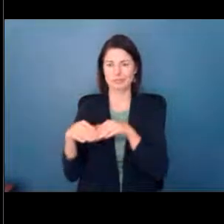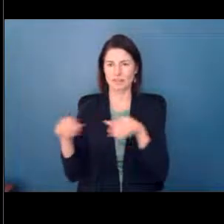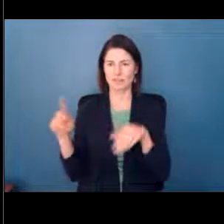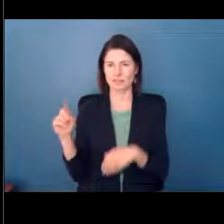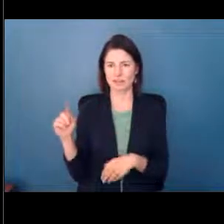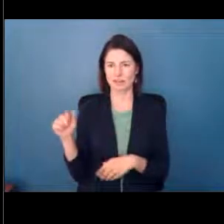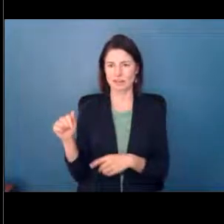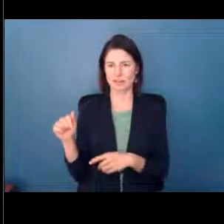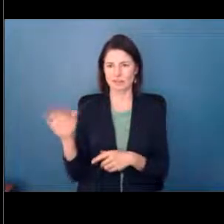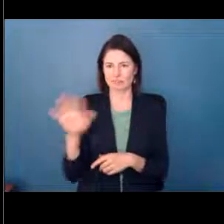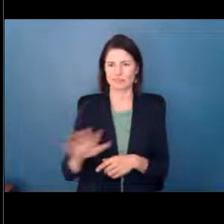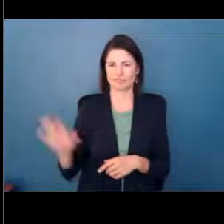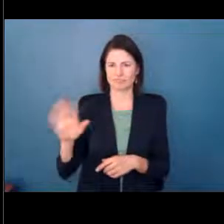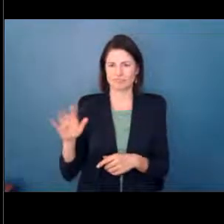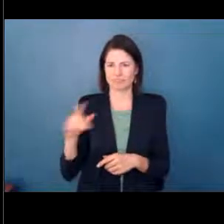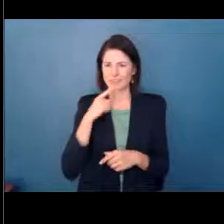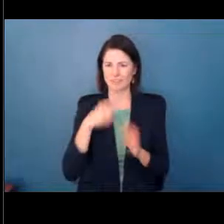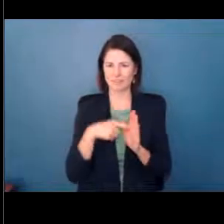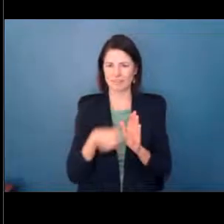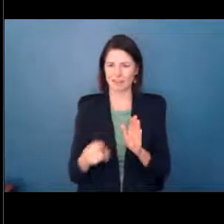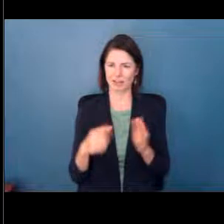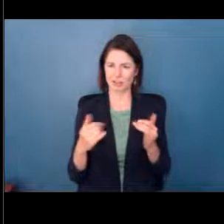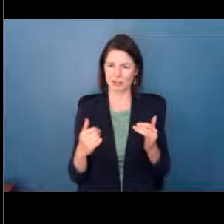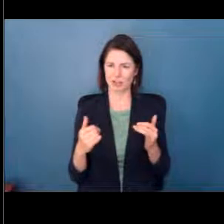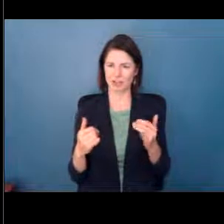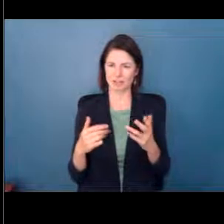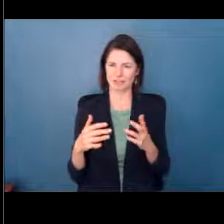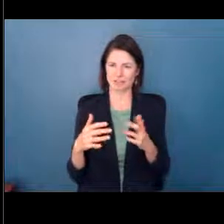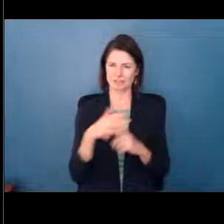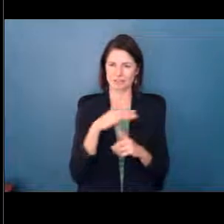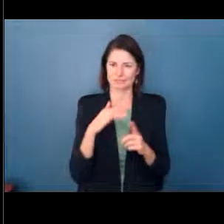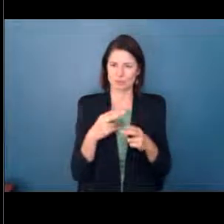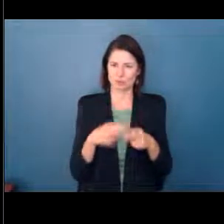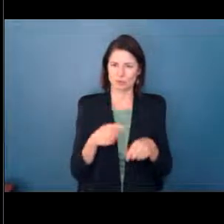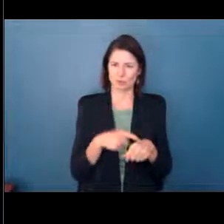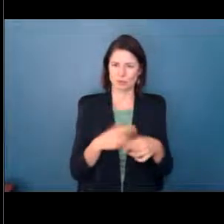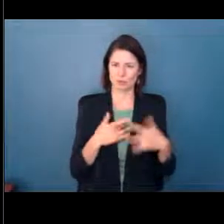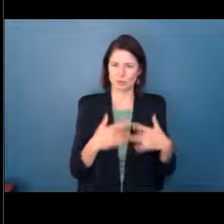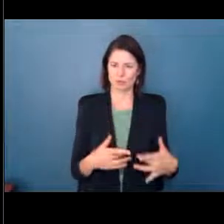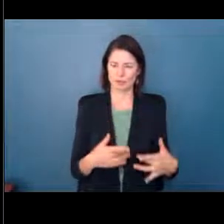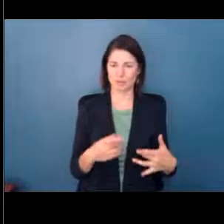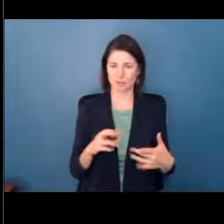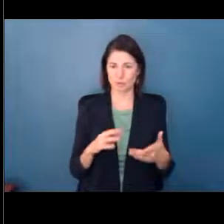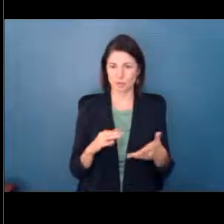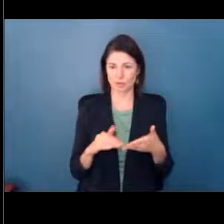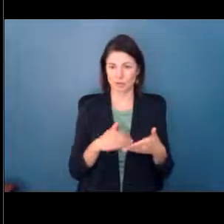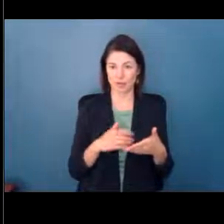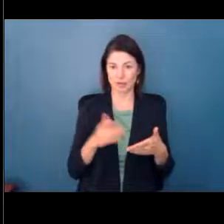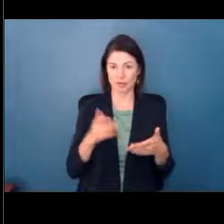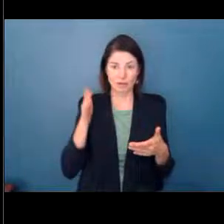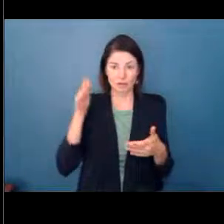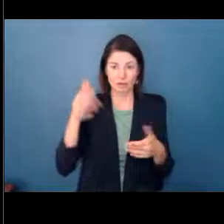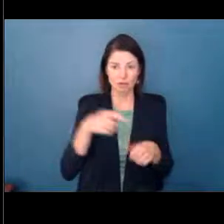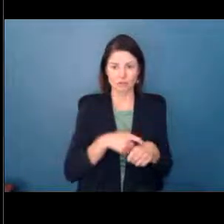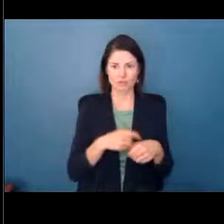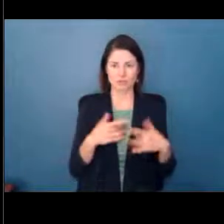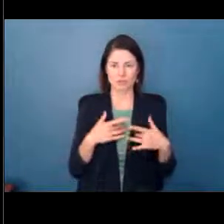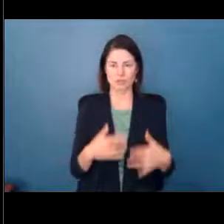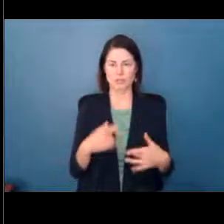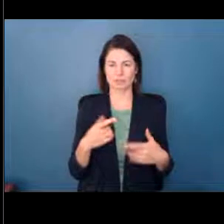reflect either current conditions, short-term trends, or, forgive me, long-term trends over the next